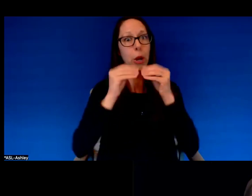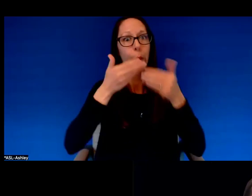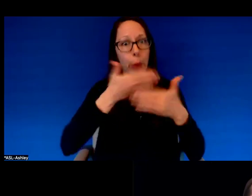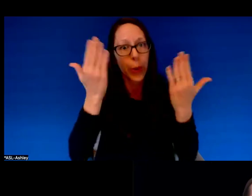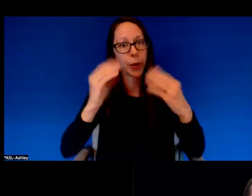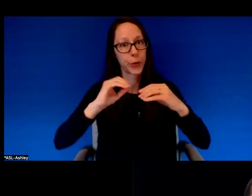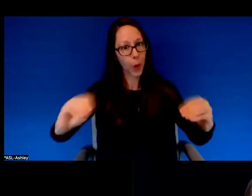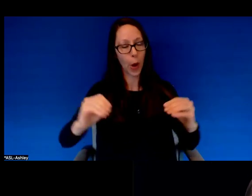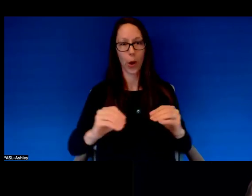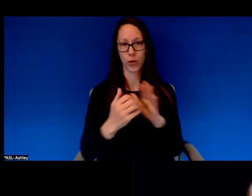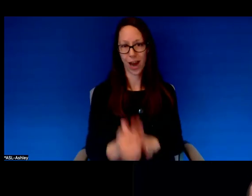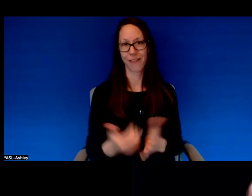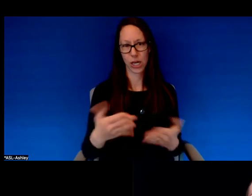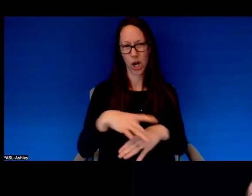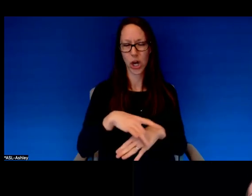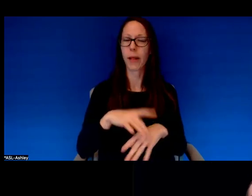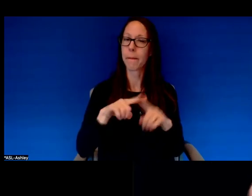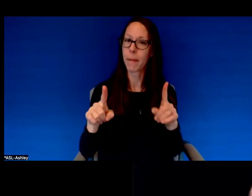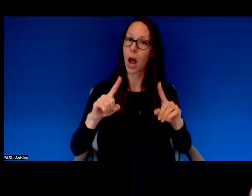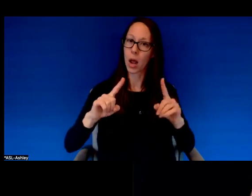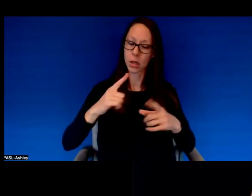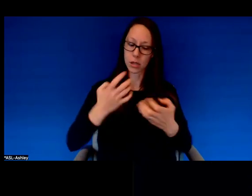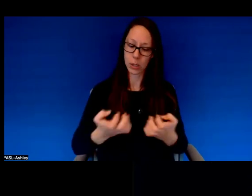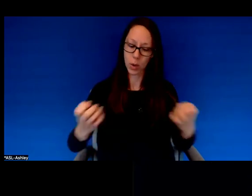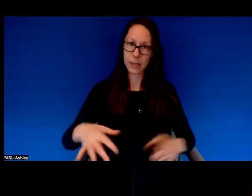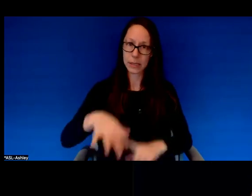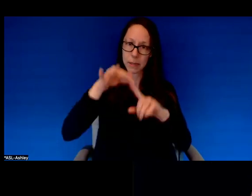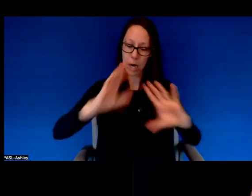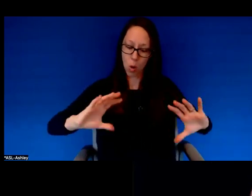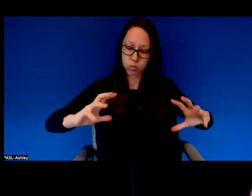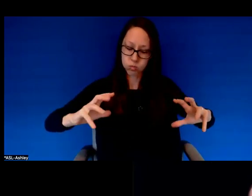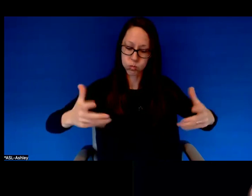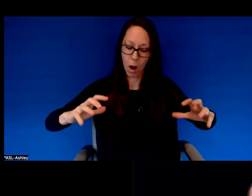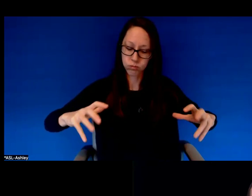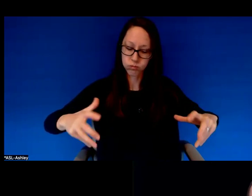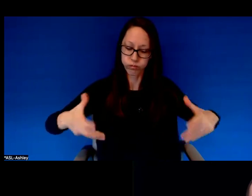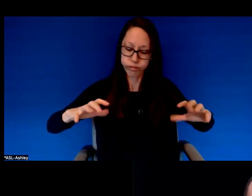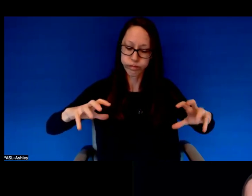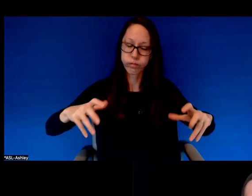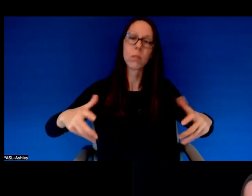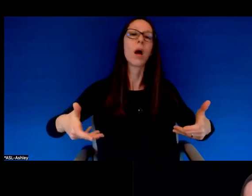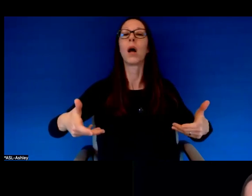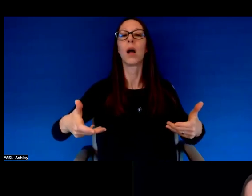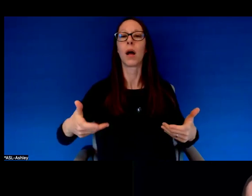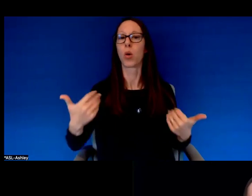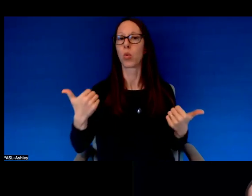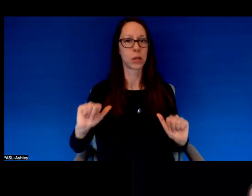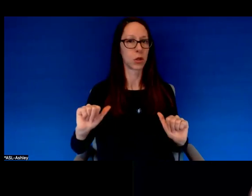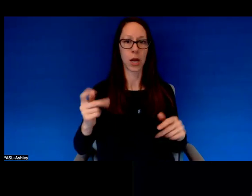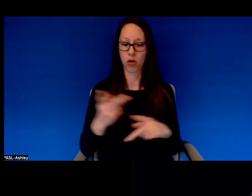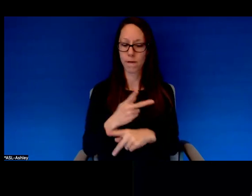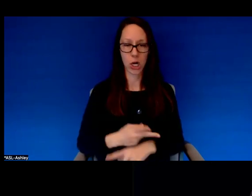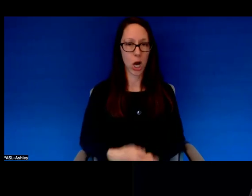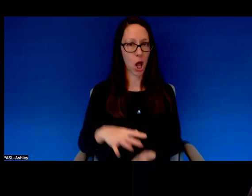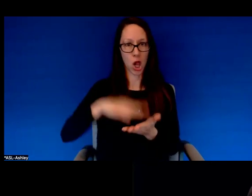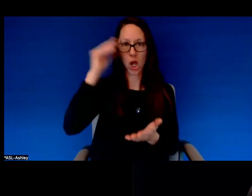is something that's studied, and all of these things are still being figured out. And that's the cool